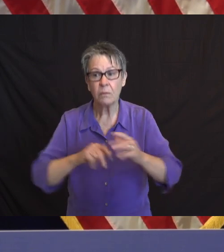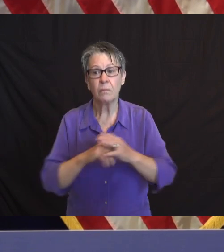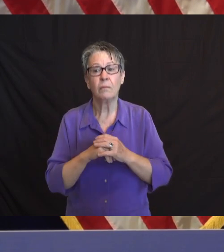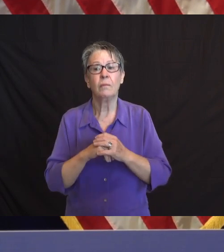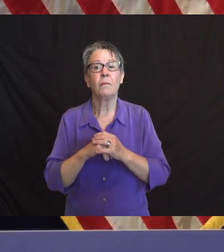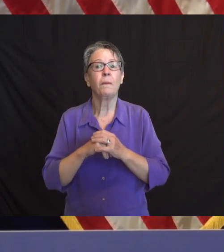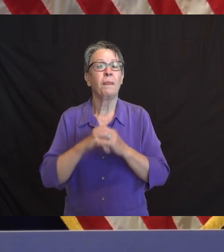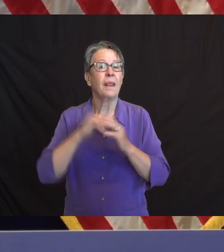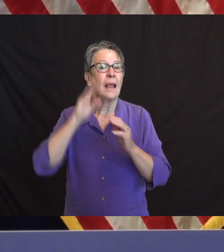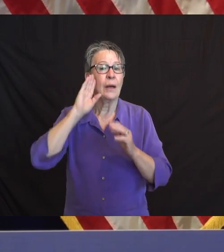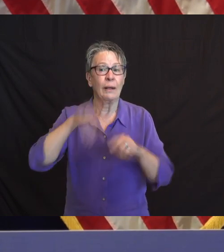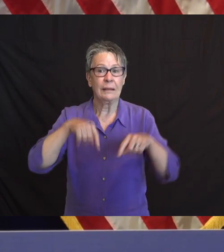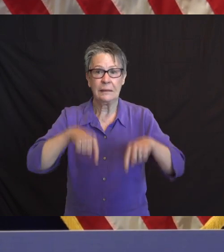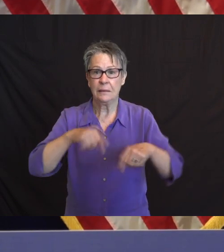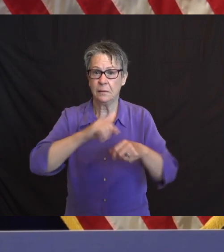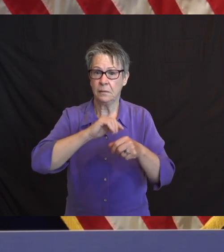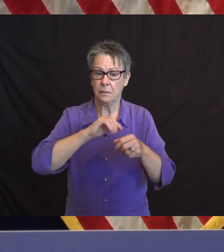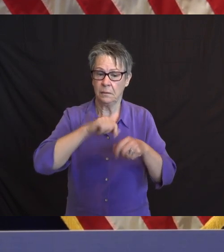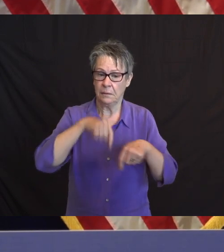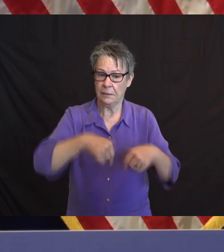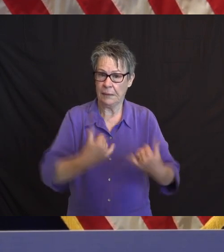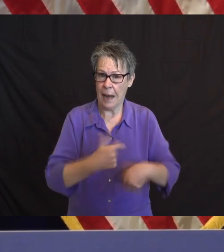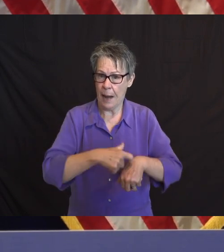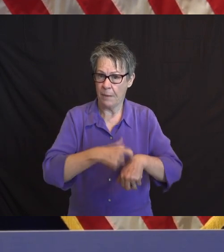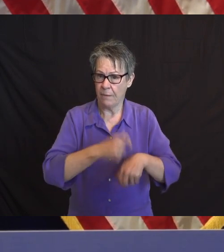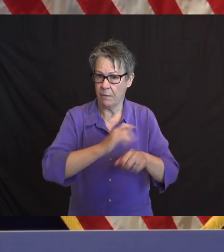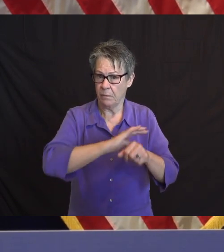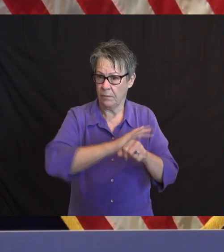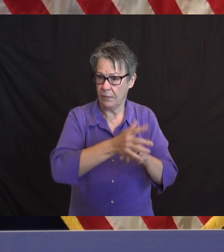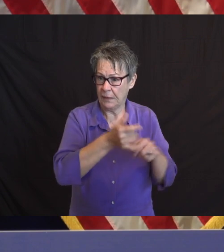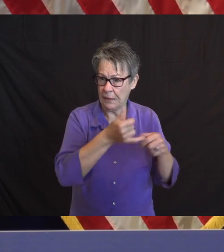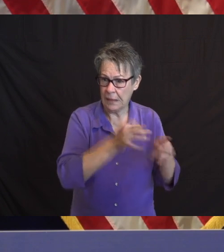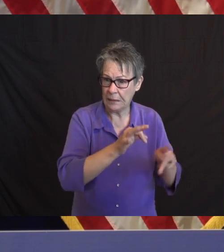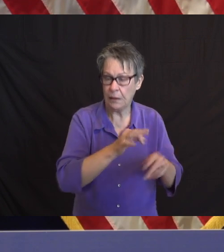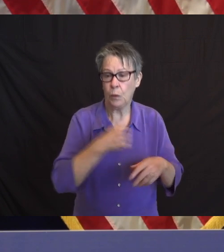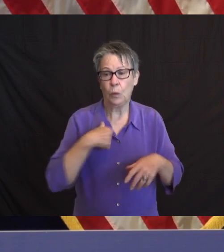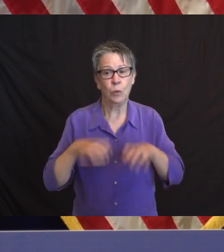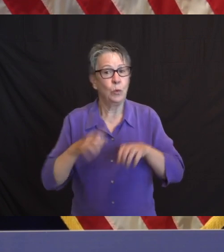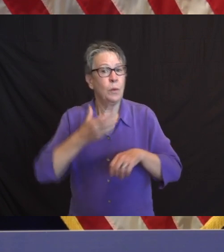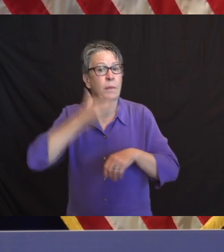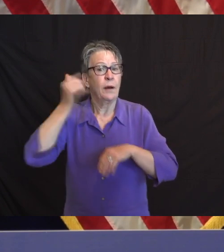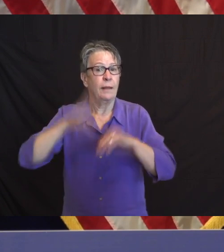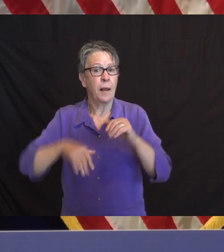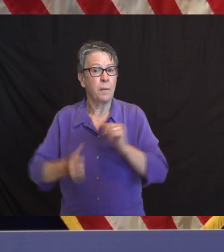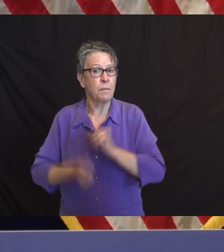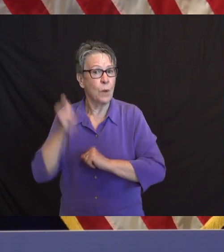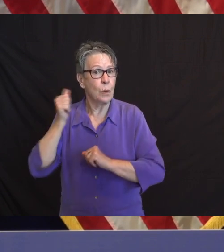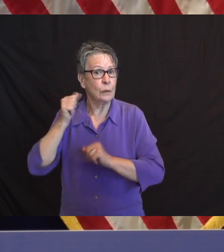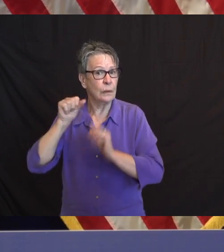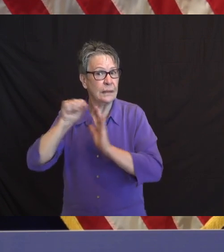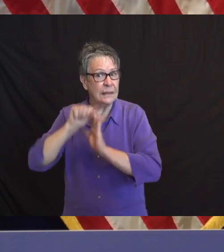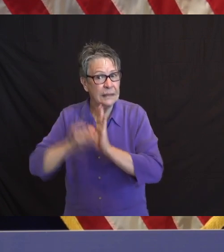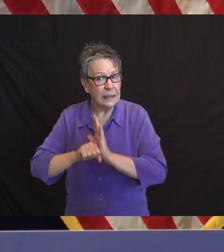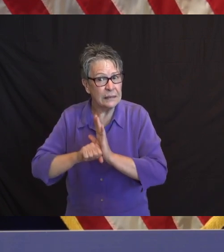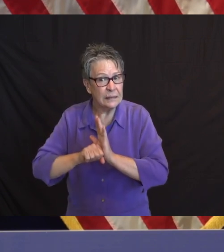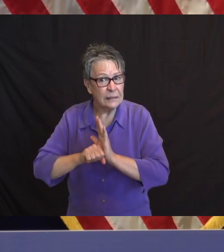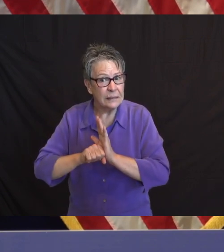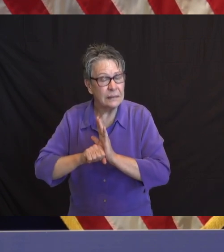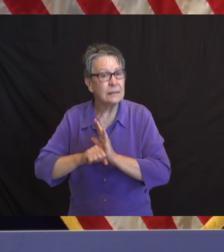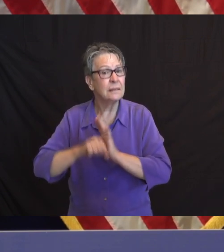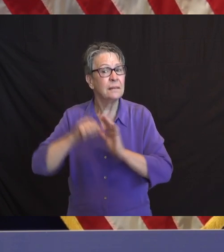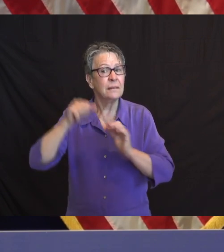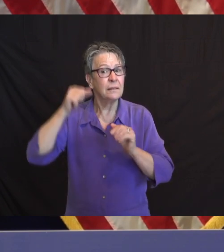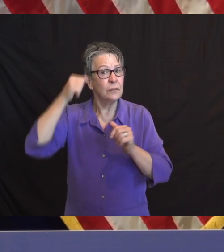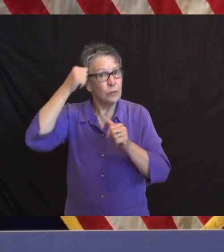We've outperformed every state in America. You saw that map. We're in a group of only 6 states when you add up key metrics